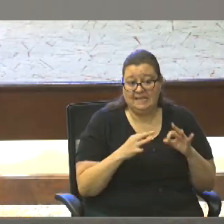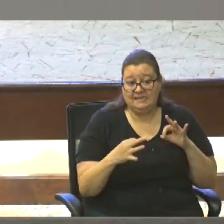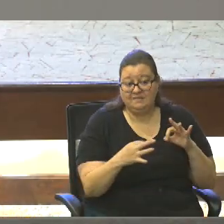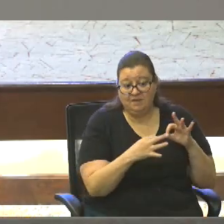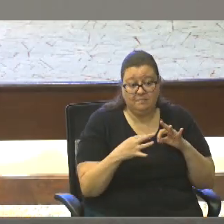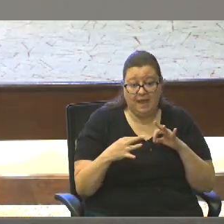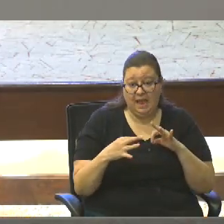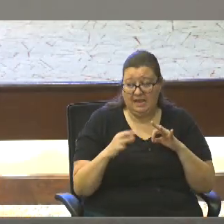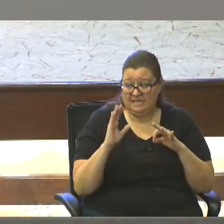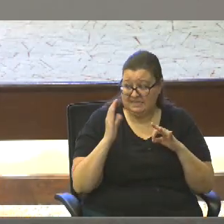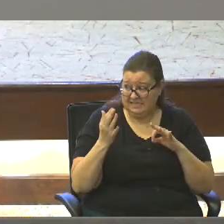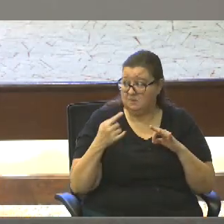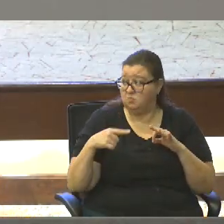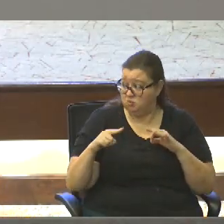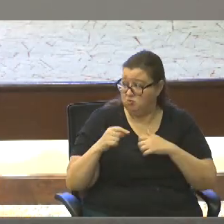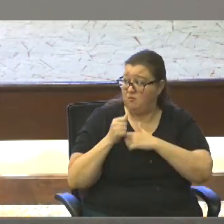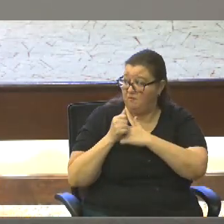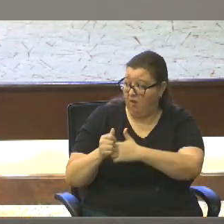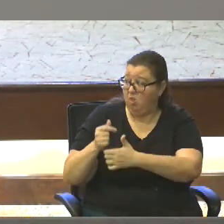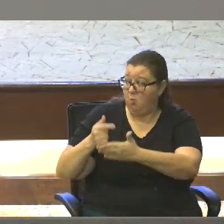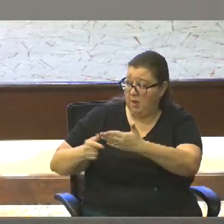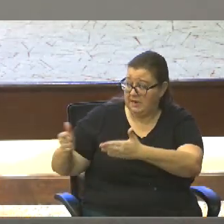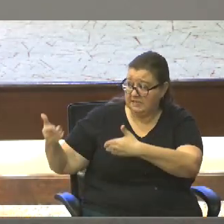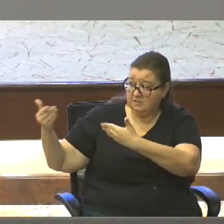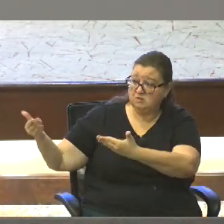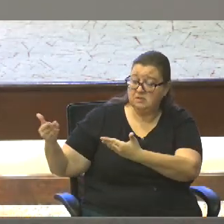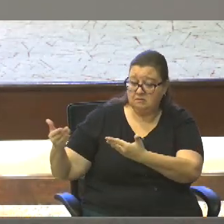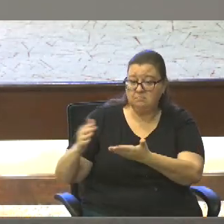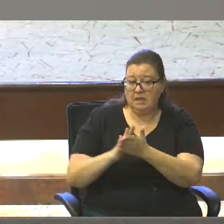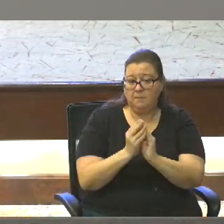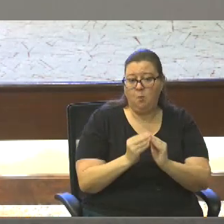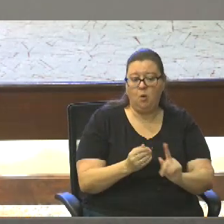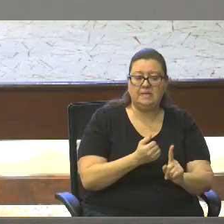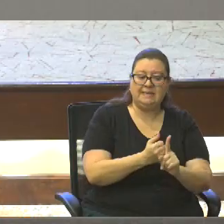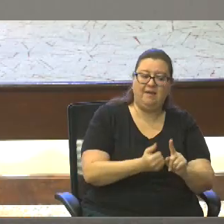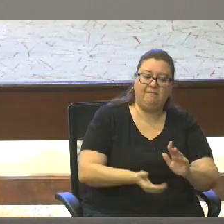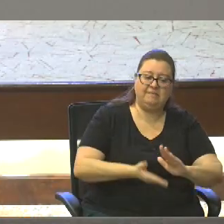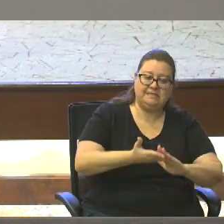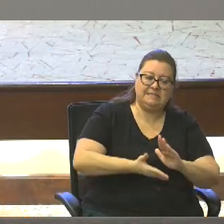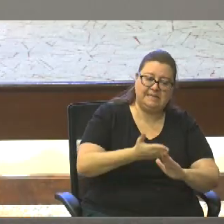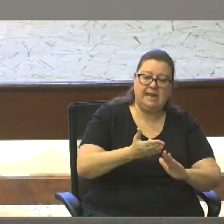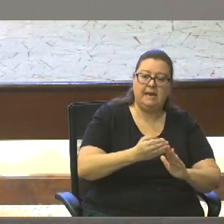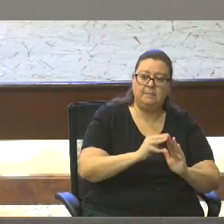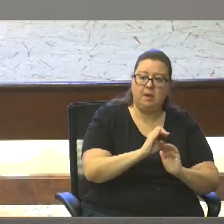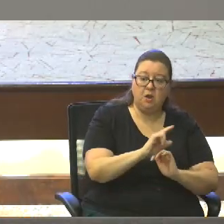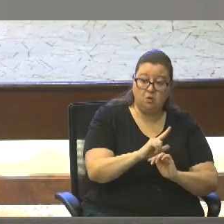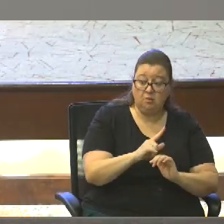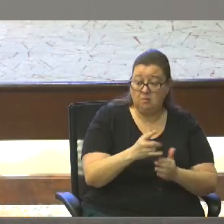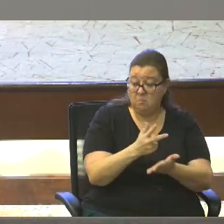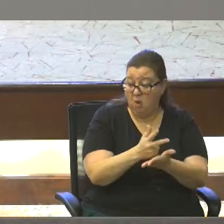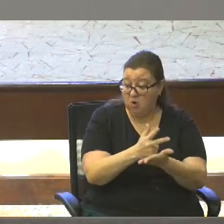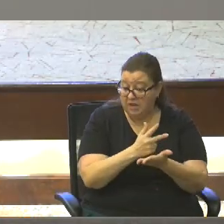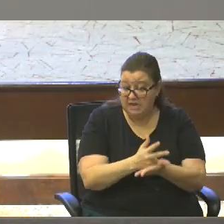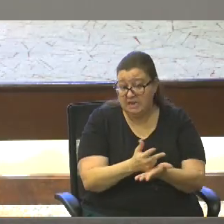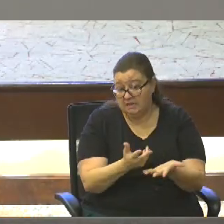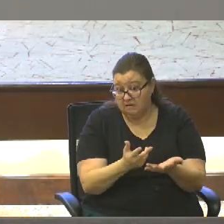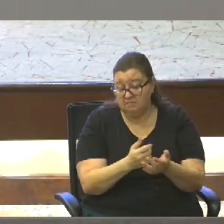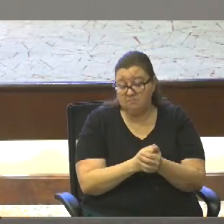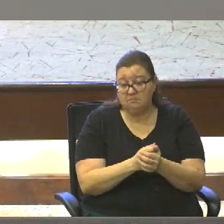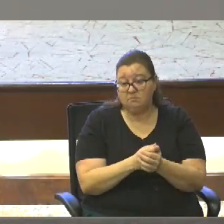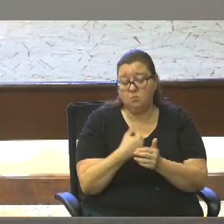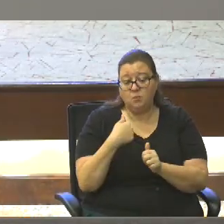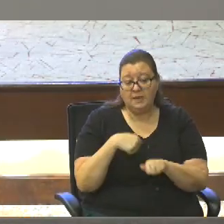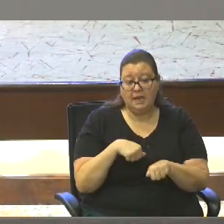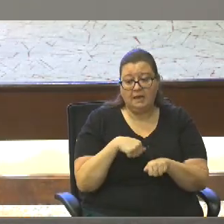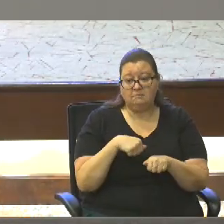same direction towards a more self-sustaining model. But if you've got feedback on parking, either share it today